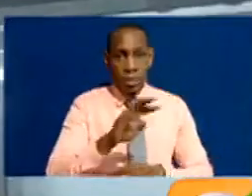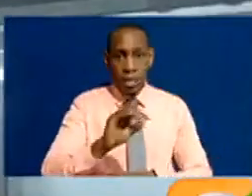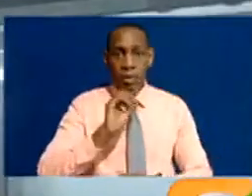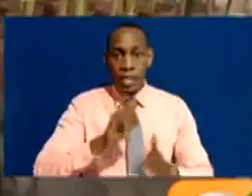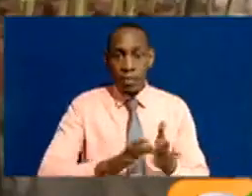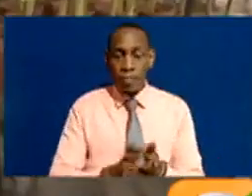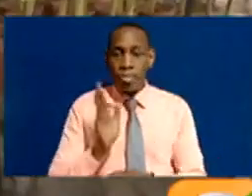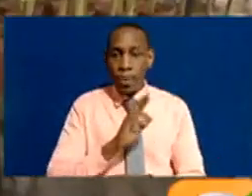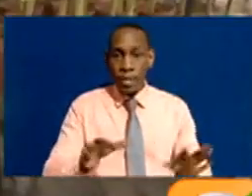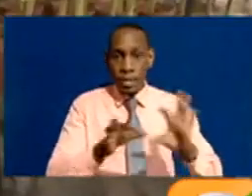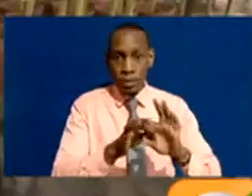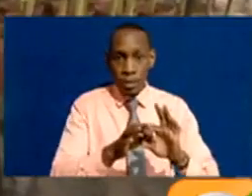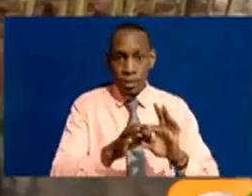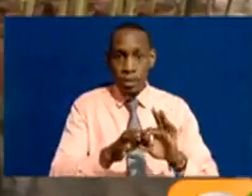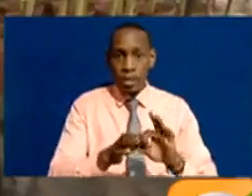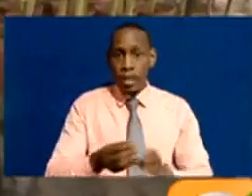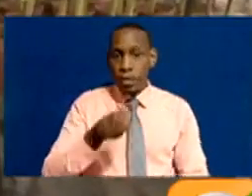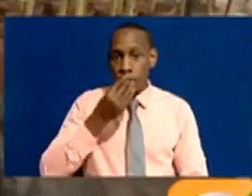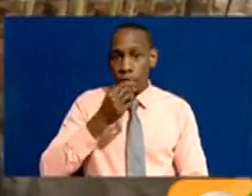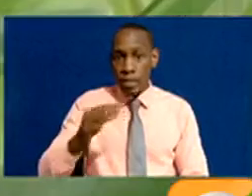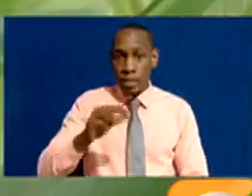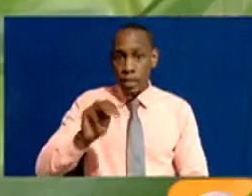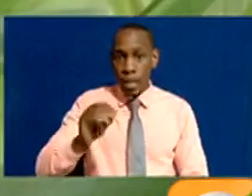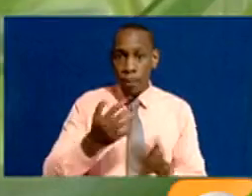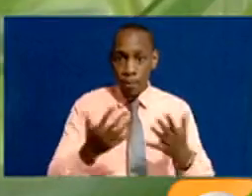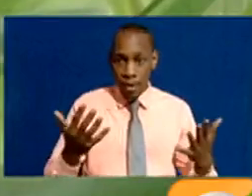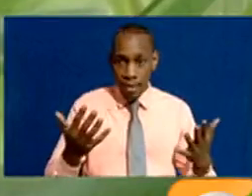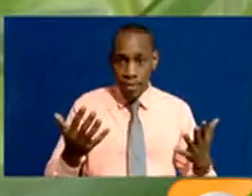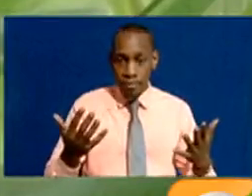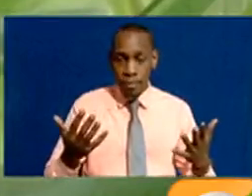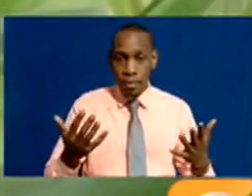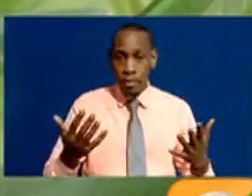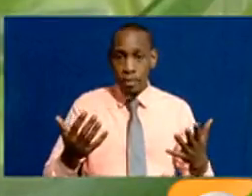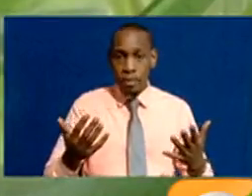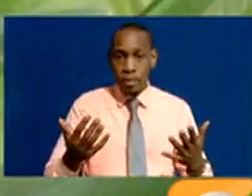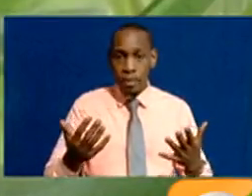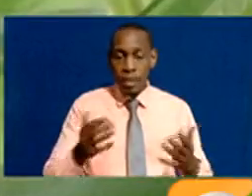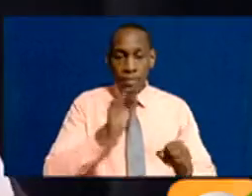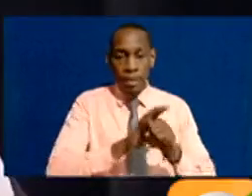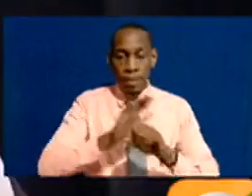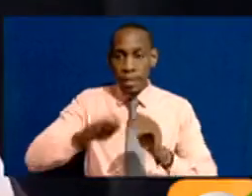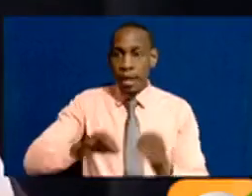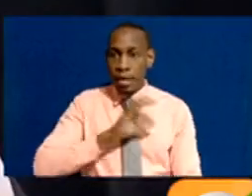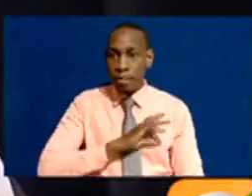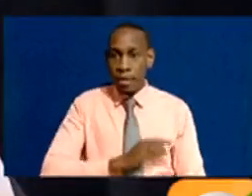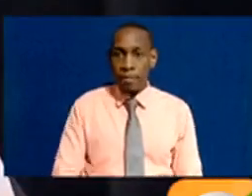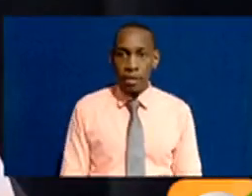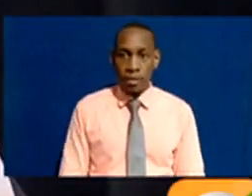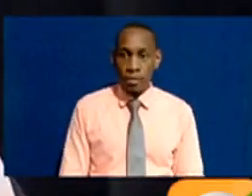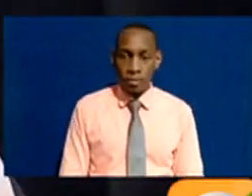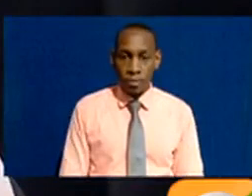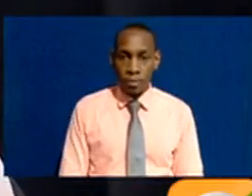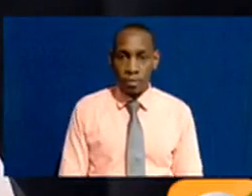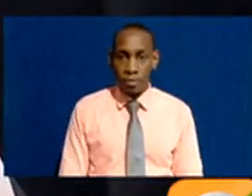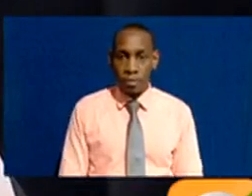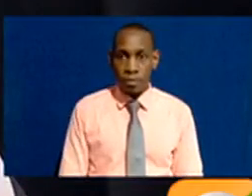the dangers associated with the consumption of GMO products far outstrip the benefit. You're going to get a lot of crossing, even